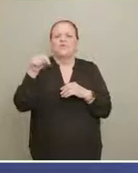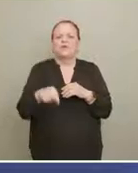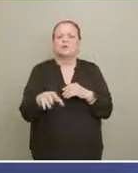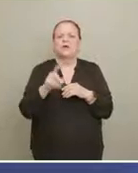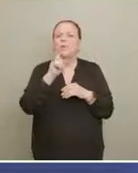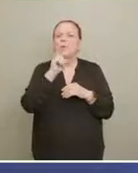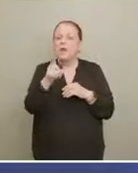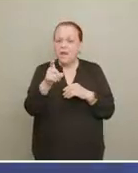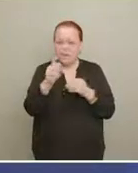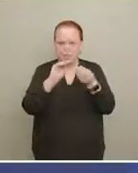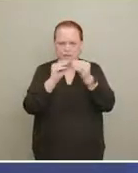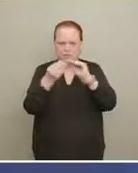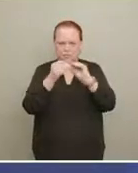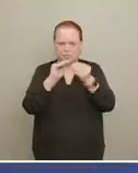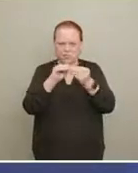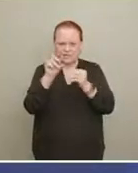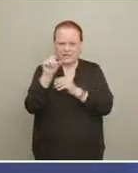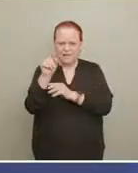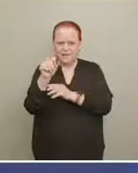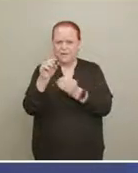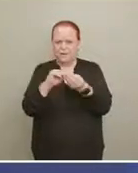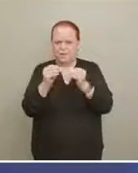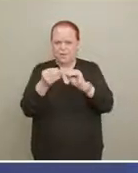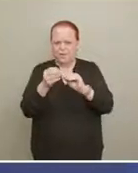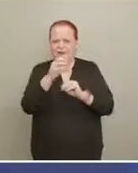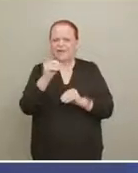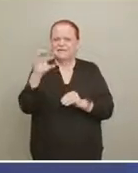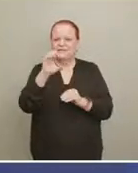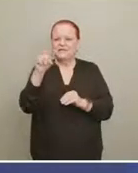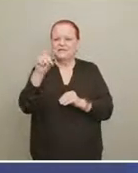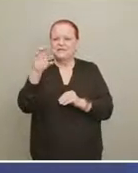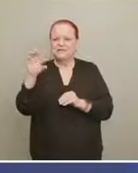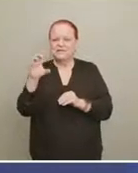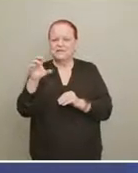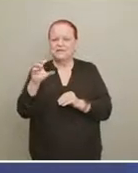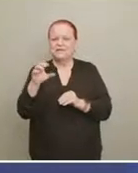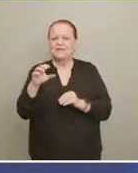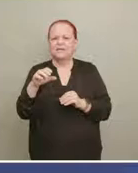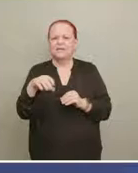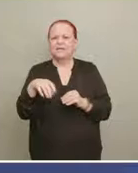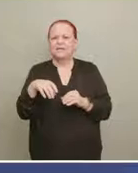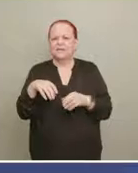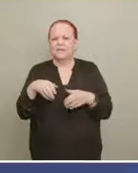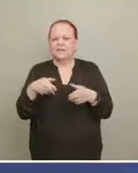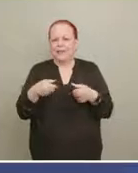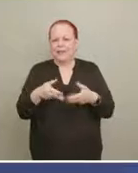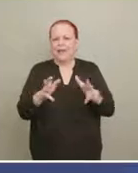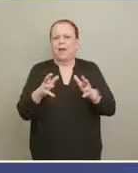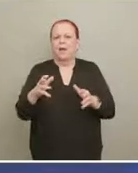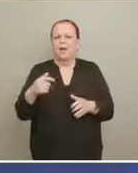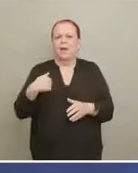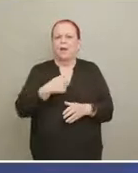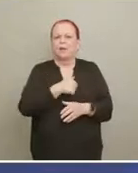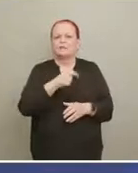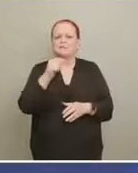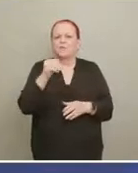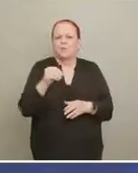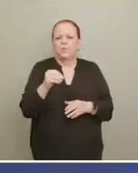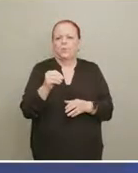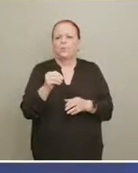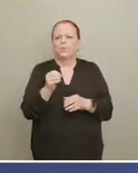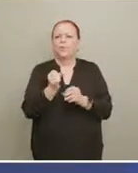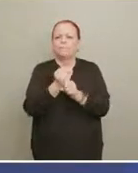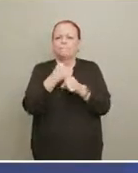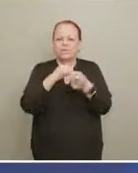real data science, and the CDC released a tool to really promote making changes